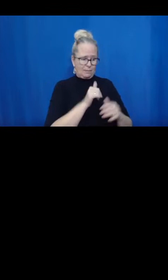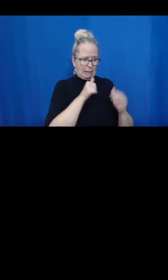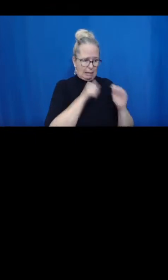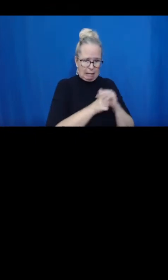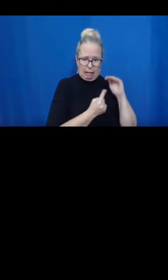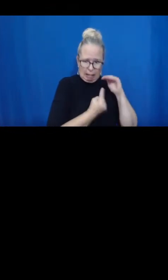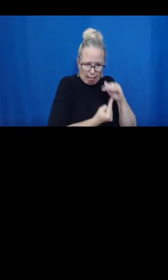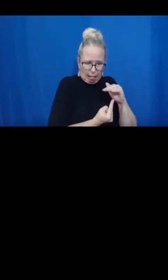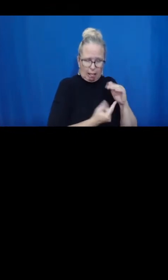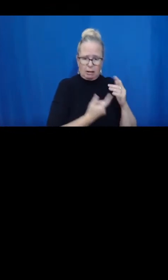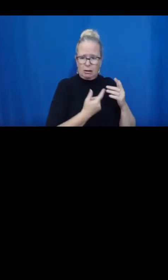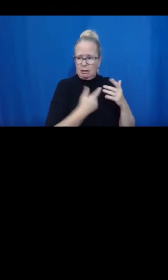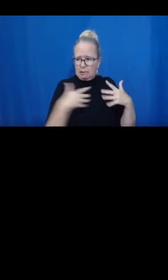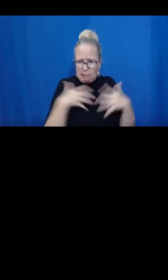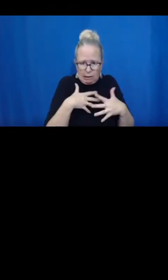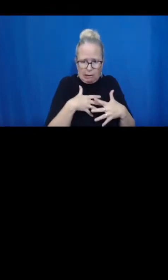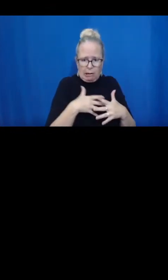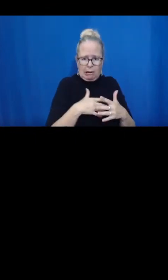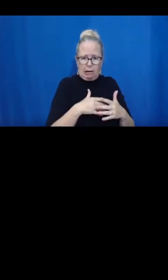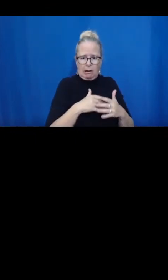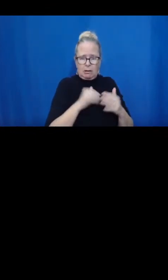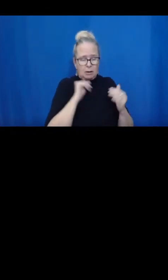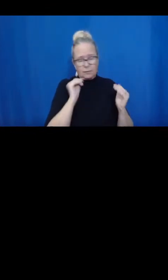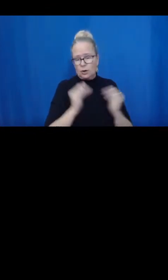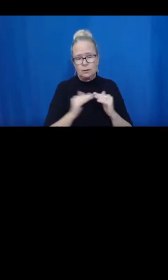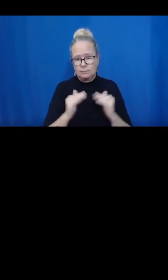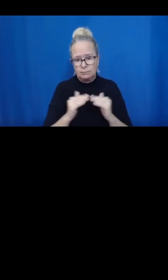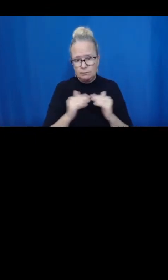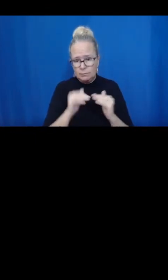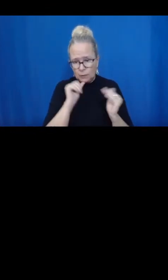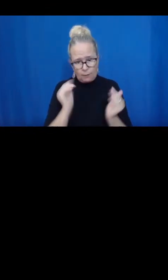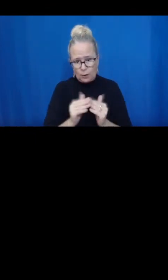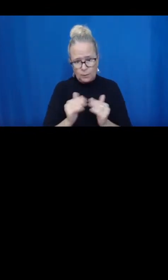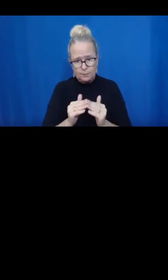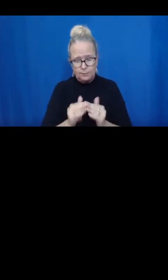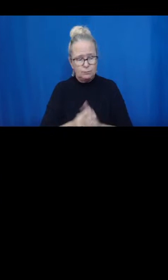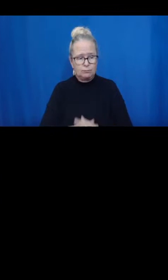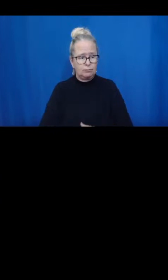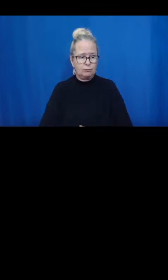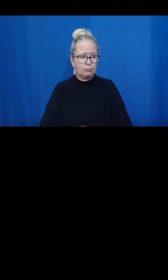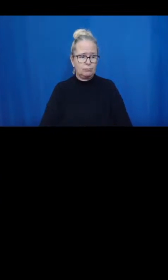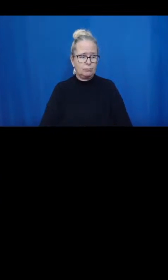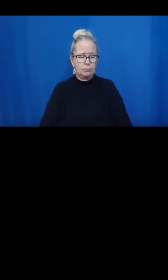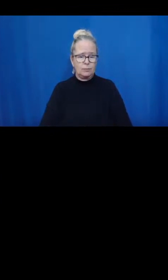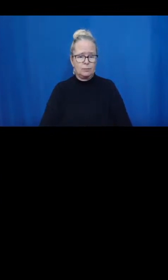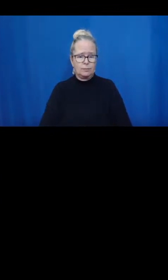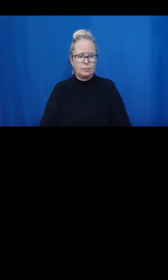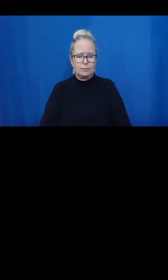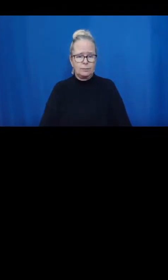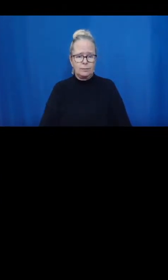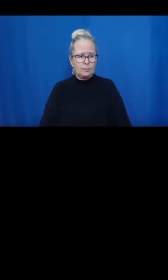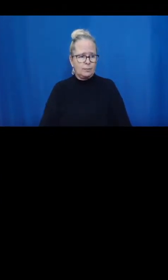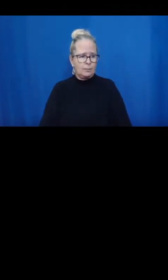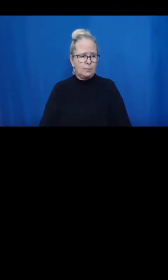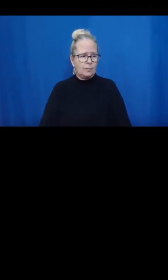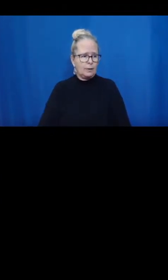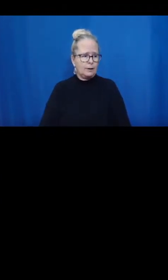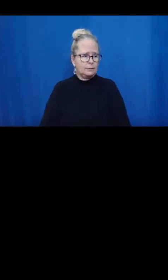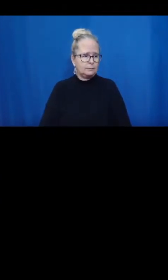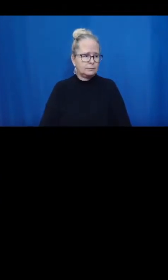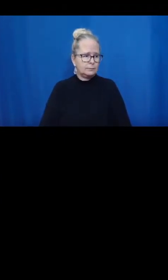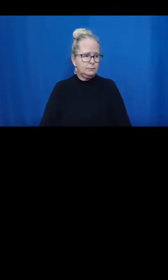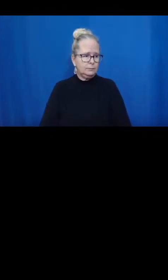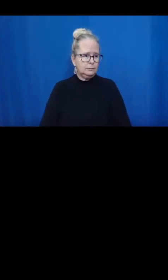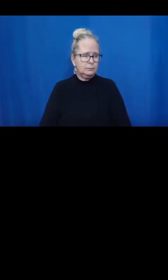Yeah, what really strikes me is how much you've all had to accommodate your lives for everyone else. And I just think that